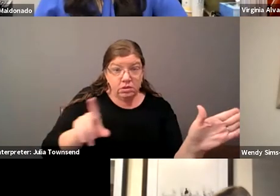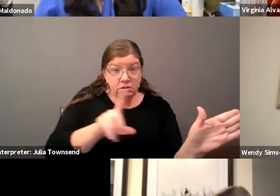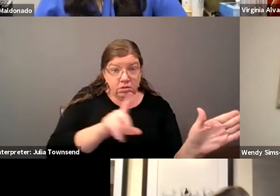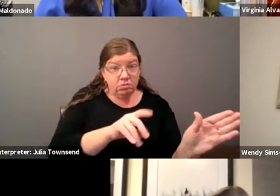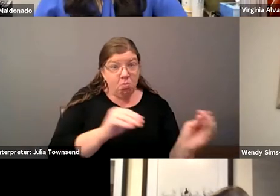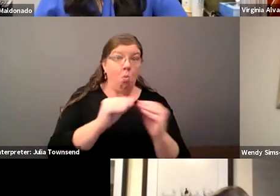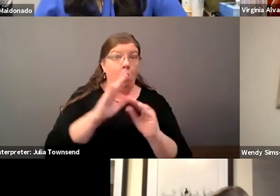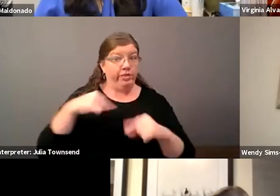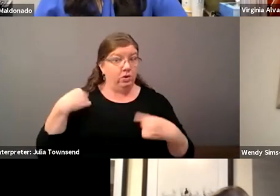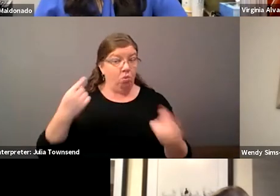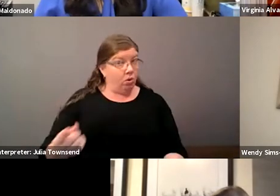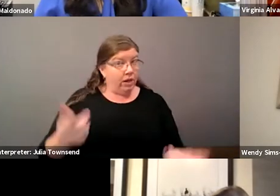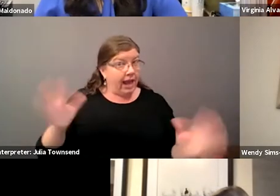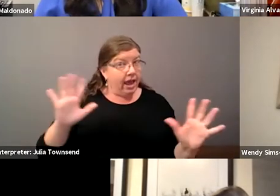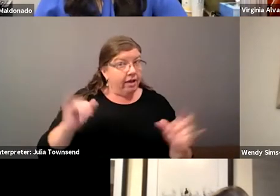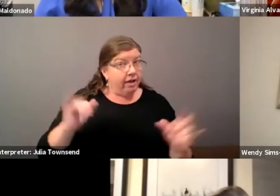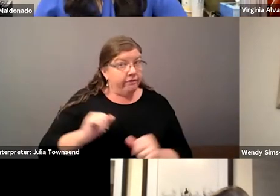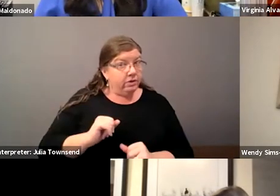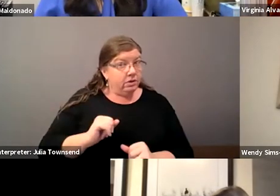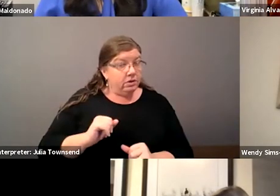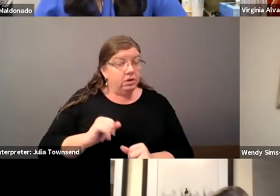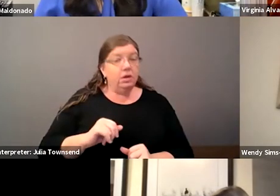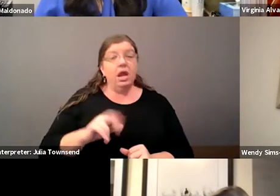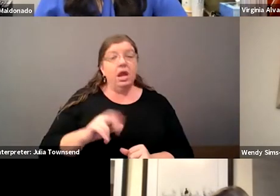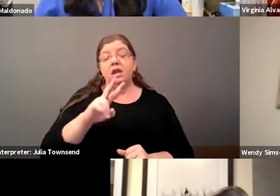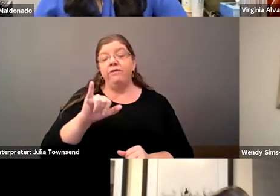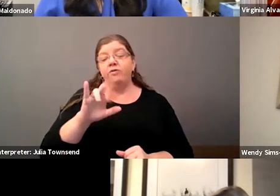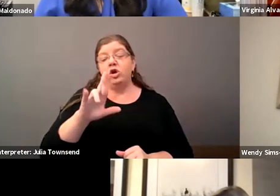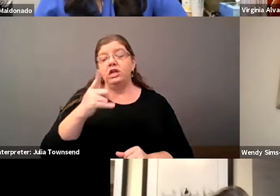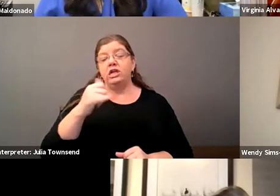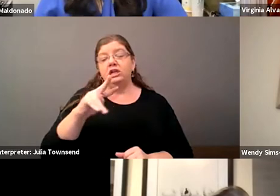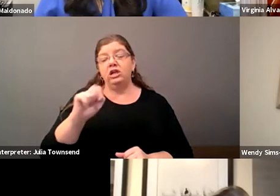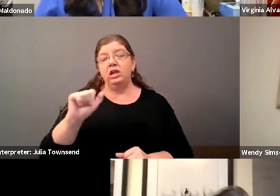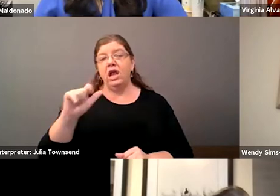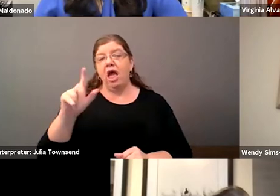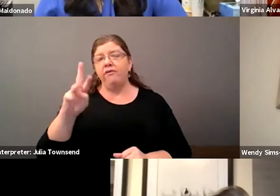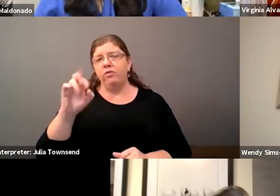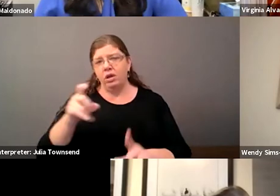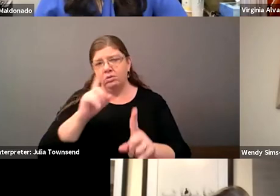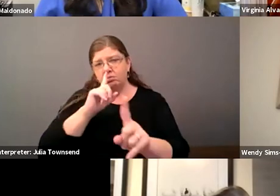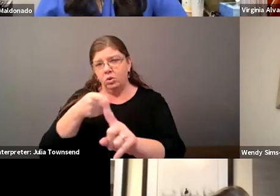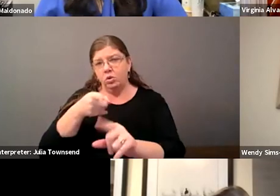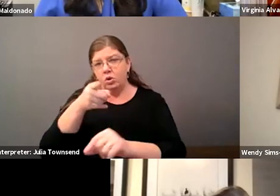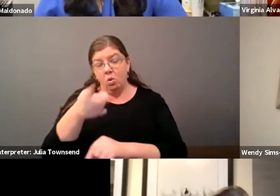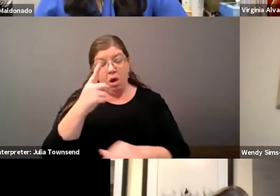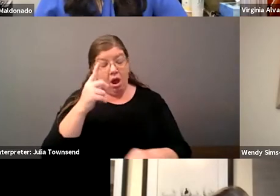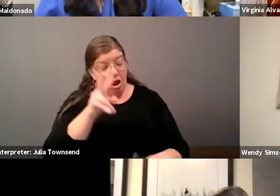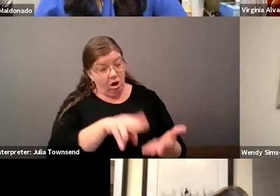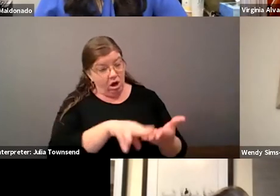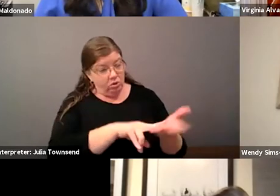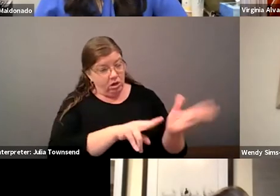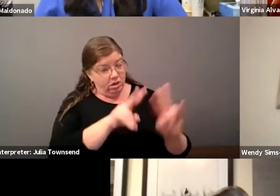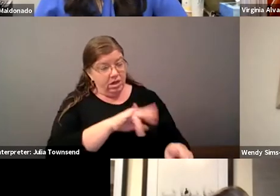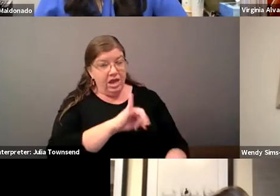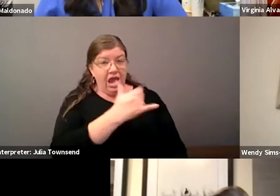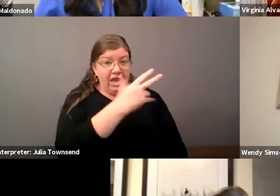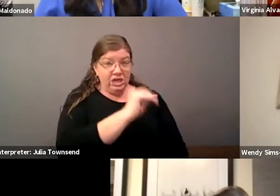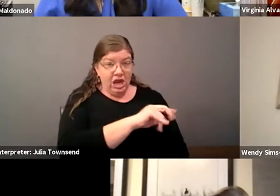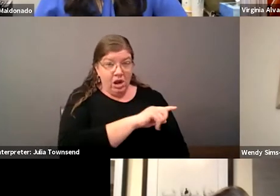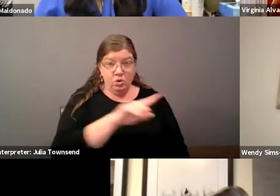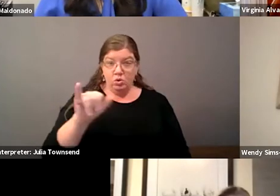have and virginia alvarez i want to direct this to you i took a look at this contract january to june 50